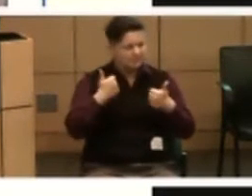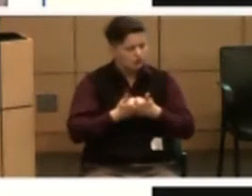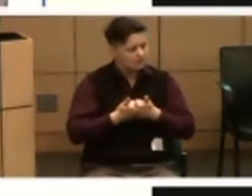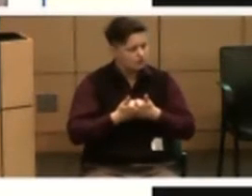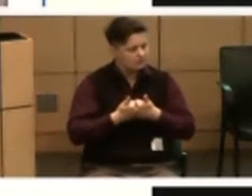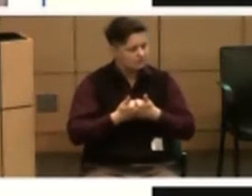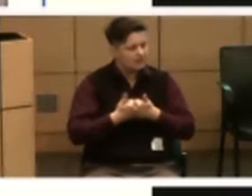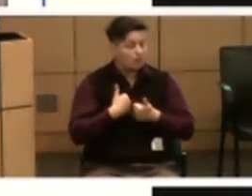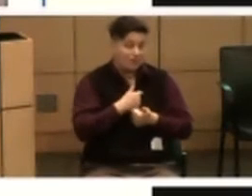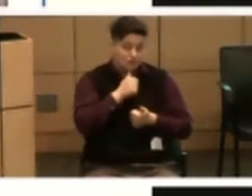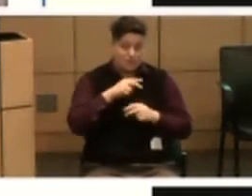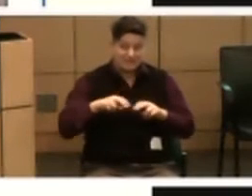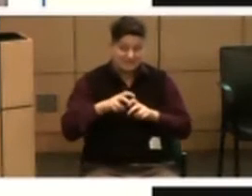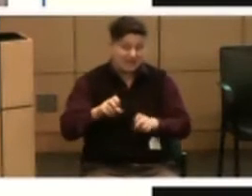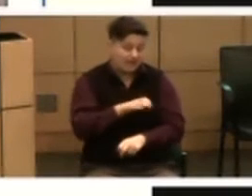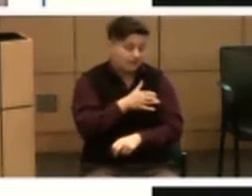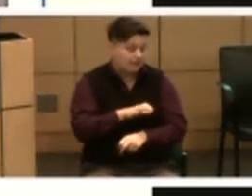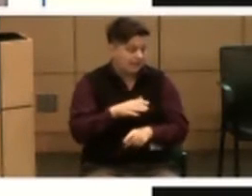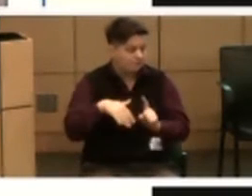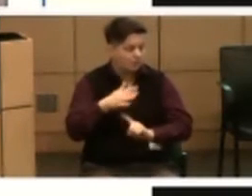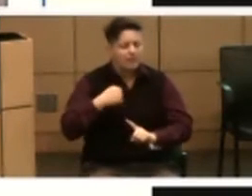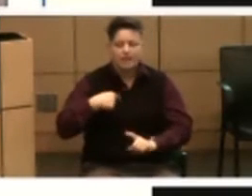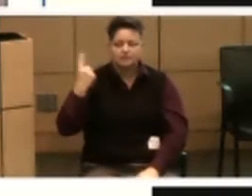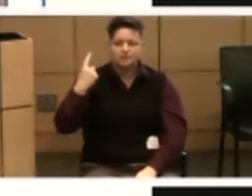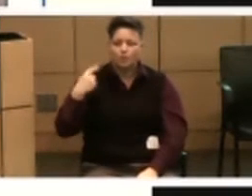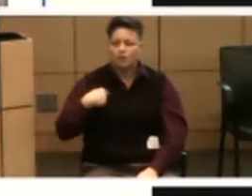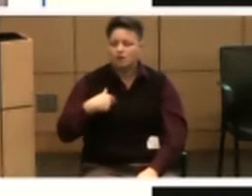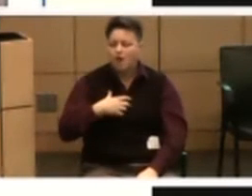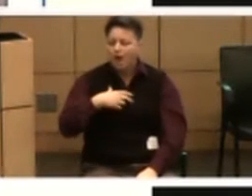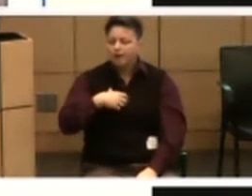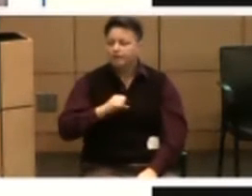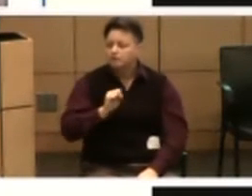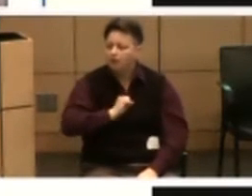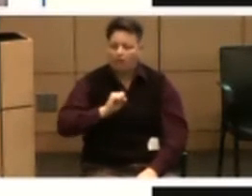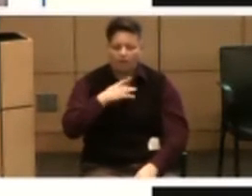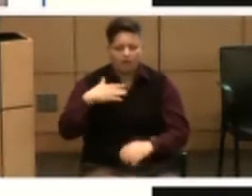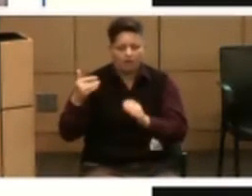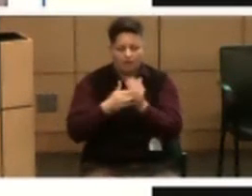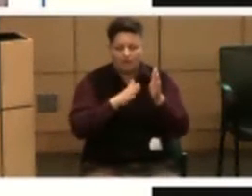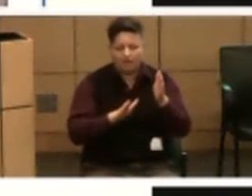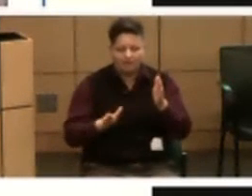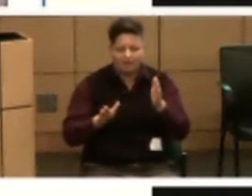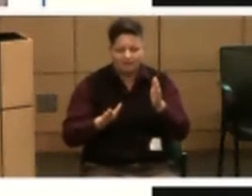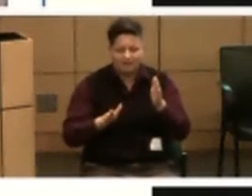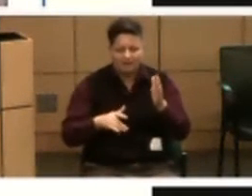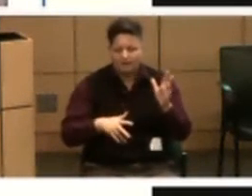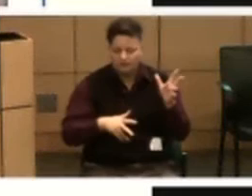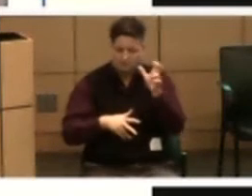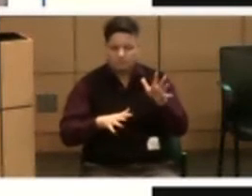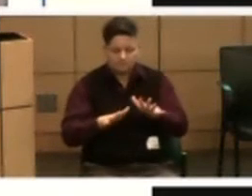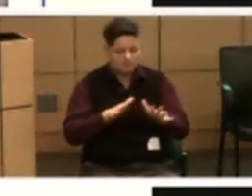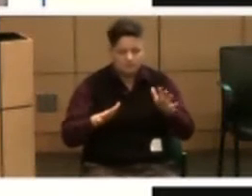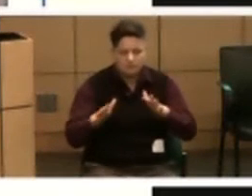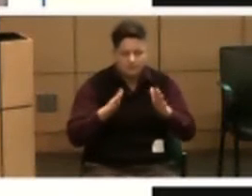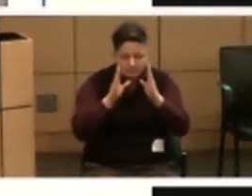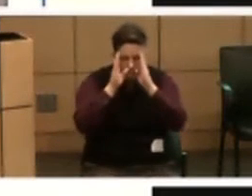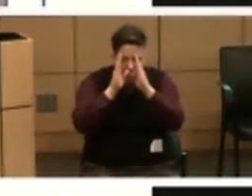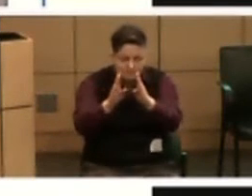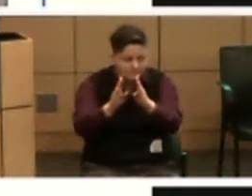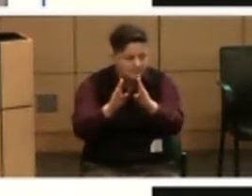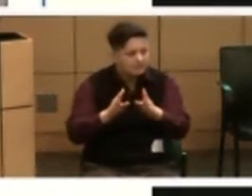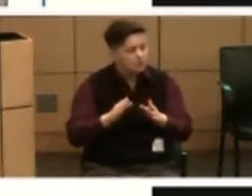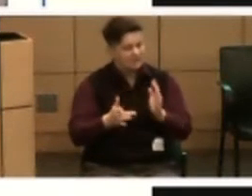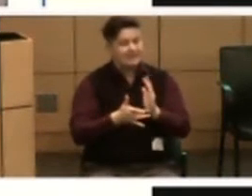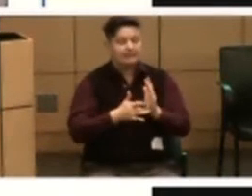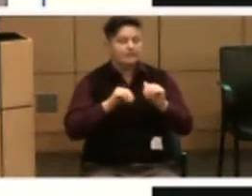least that I'm aware of. There are labs that look at this, but we don't. It's a technically challenging environment to set up. We